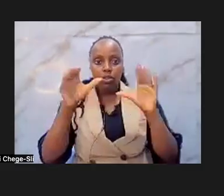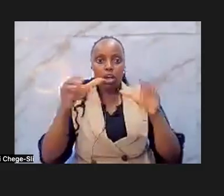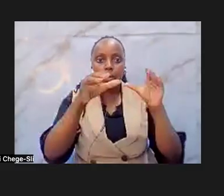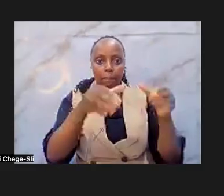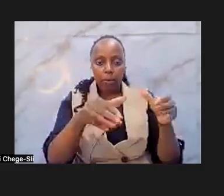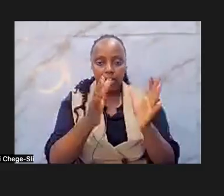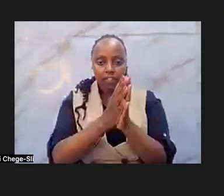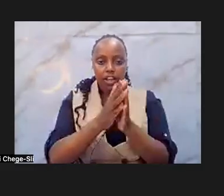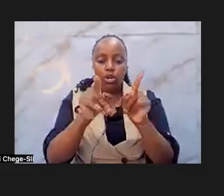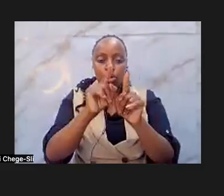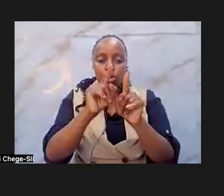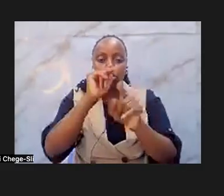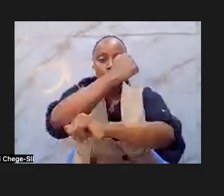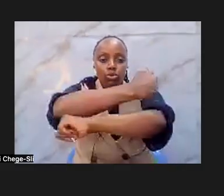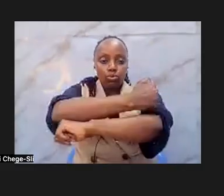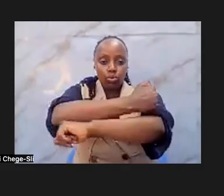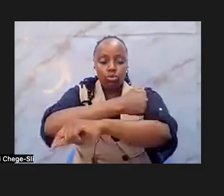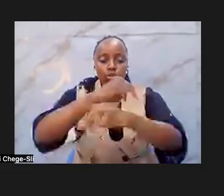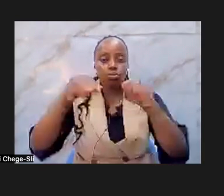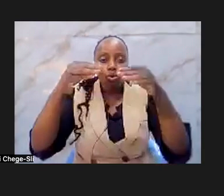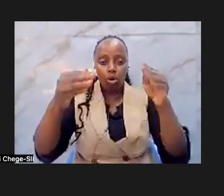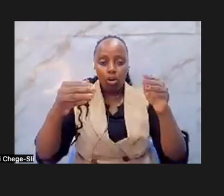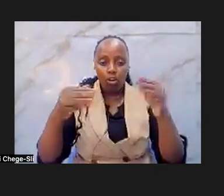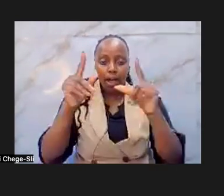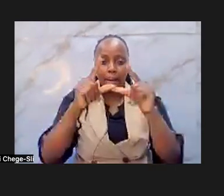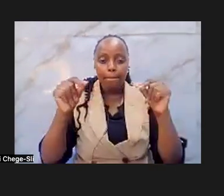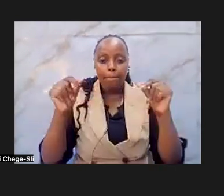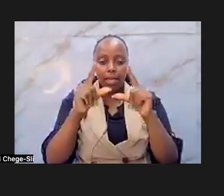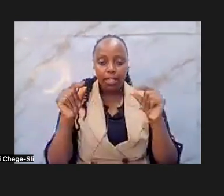same messaging around ending FGM.